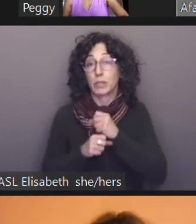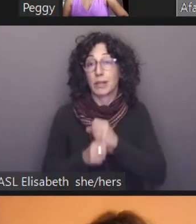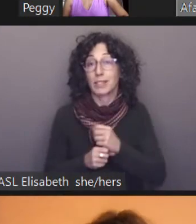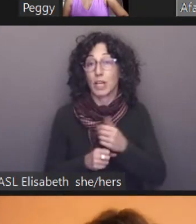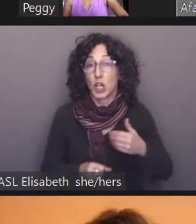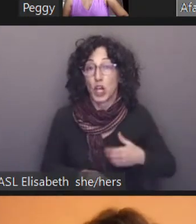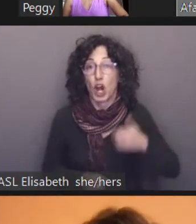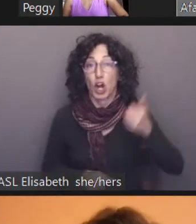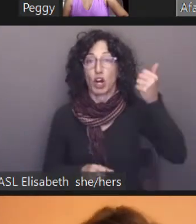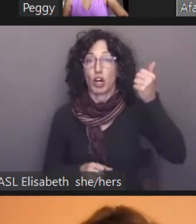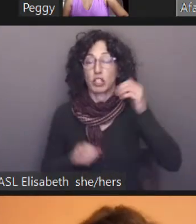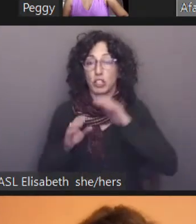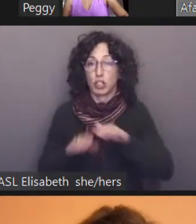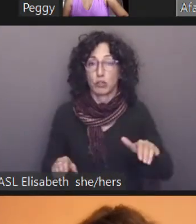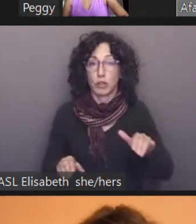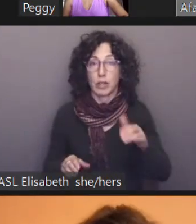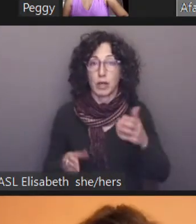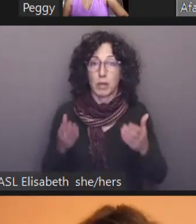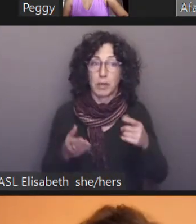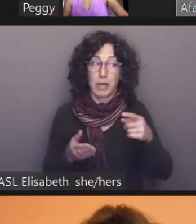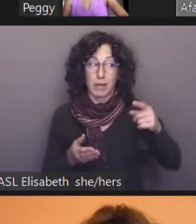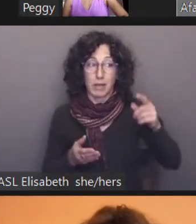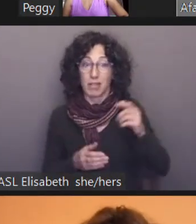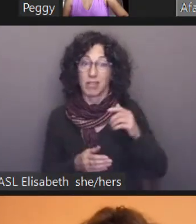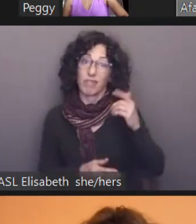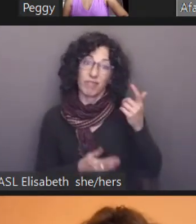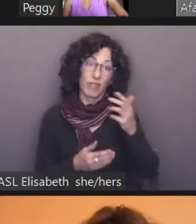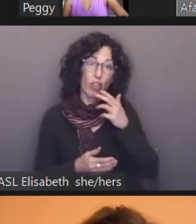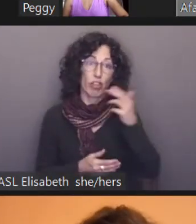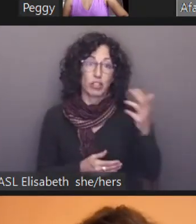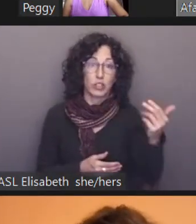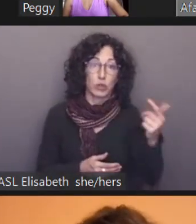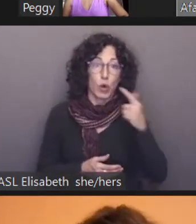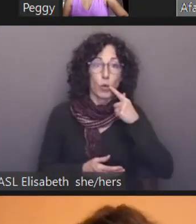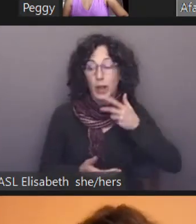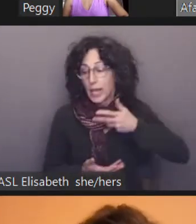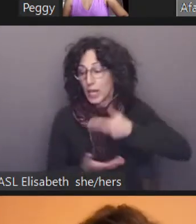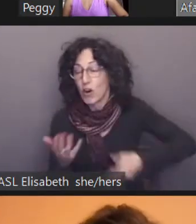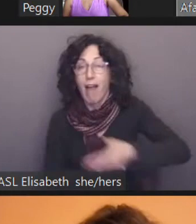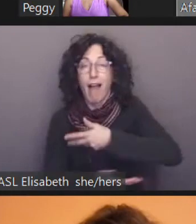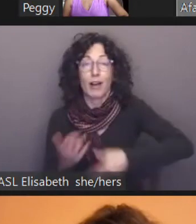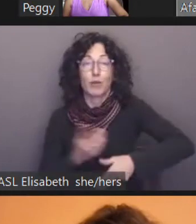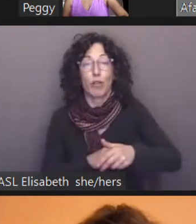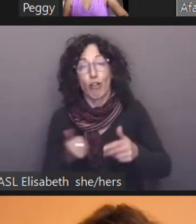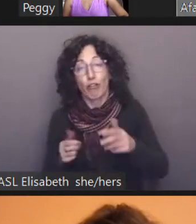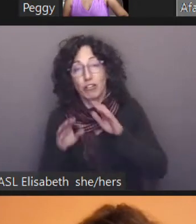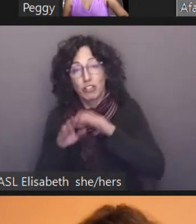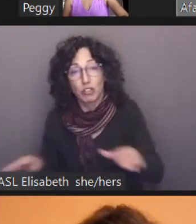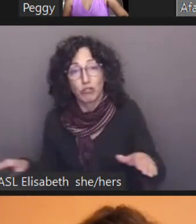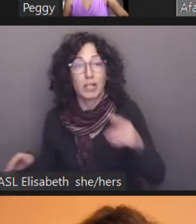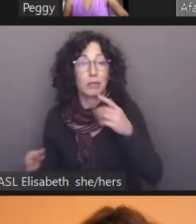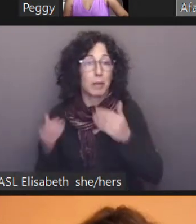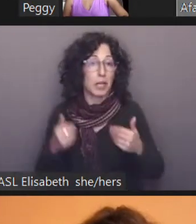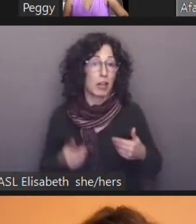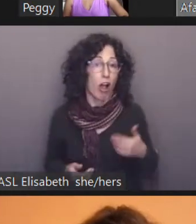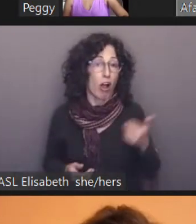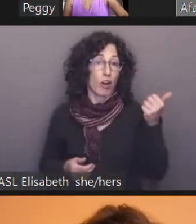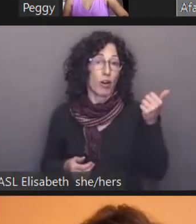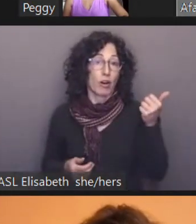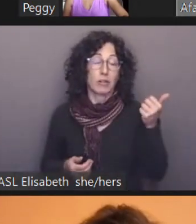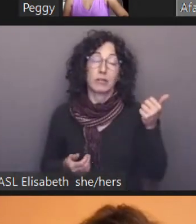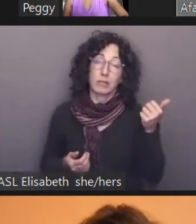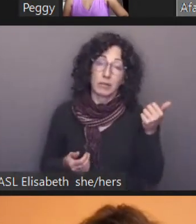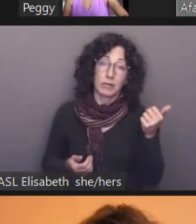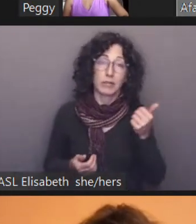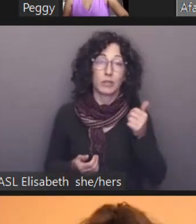your 13-year-old may interact with on a daily basis, and the rest of the household. So that's one reason at